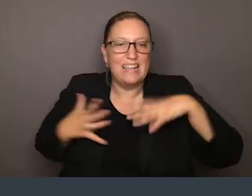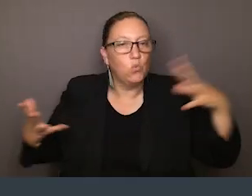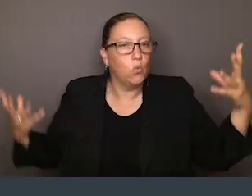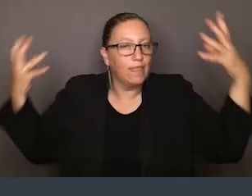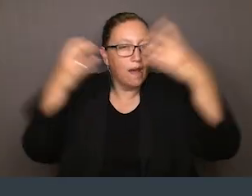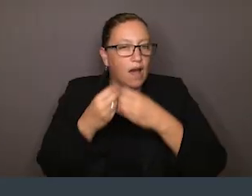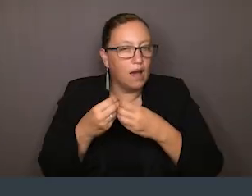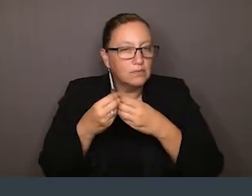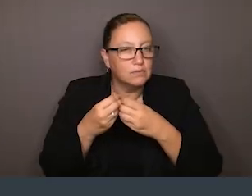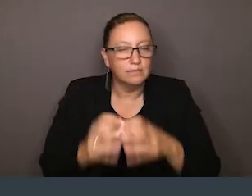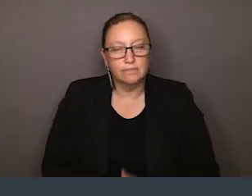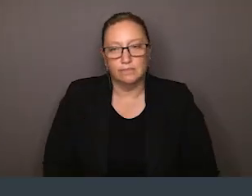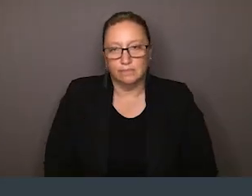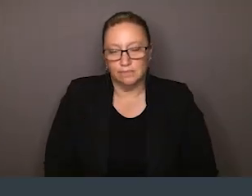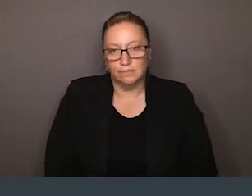approach, I guess.